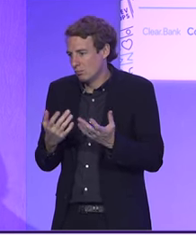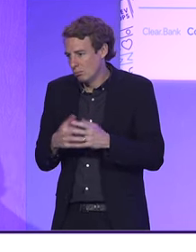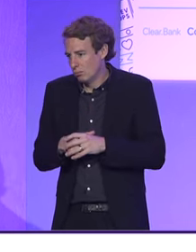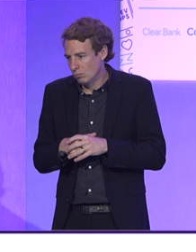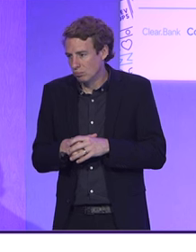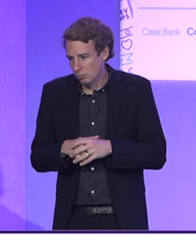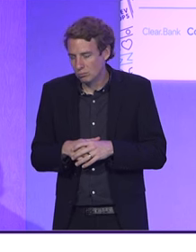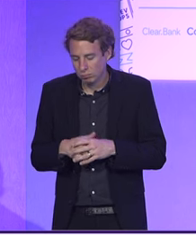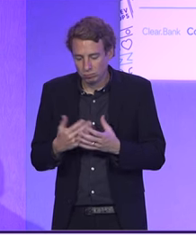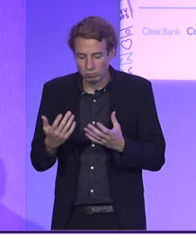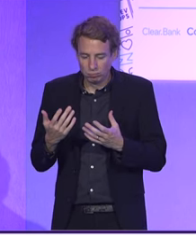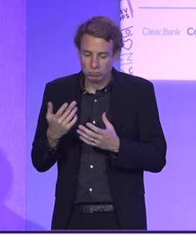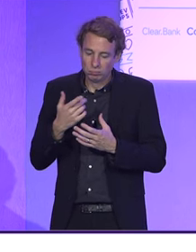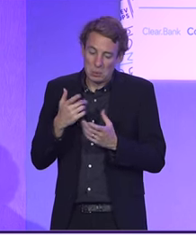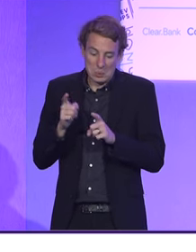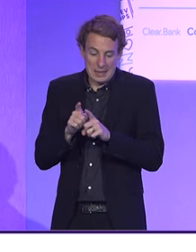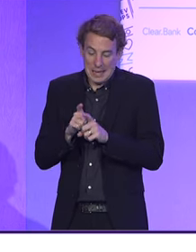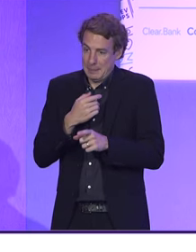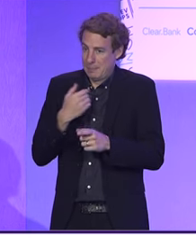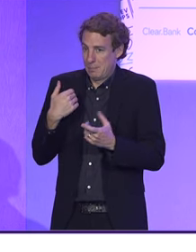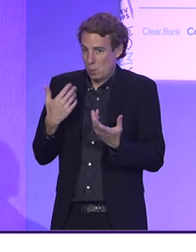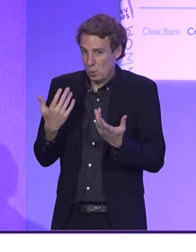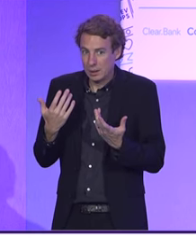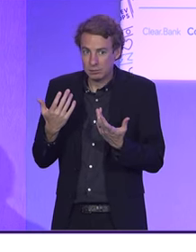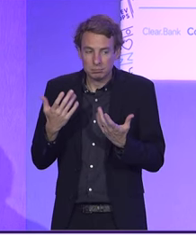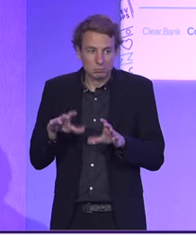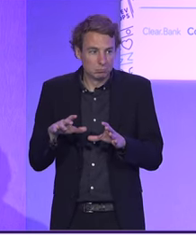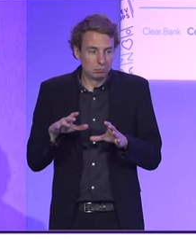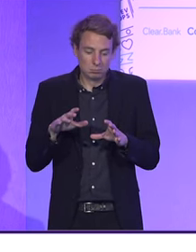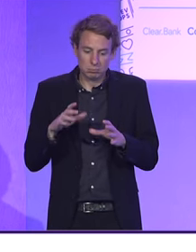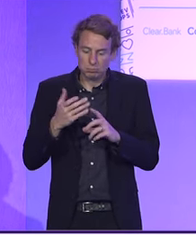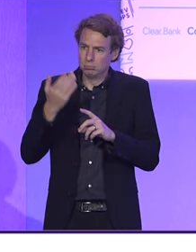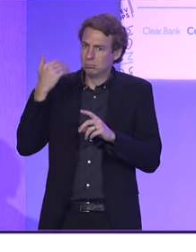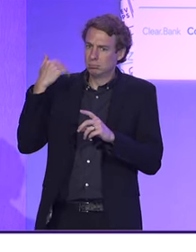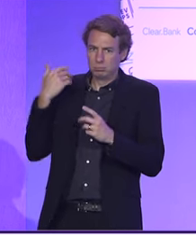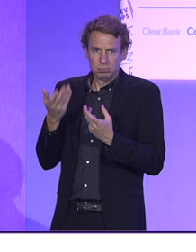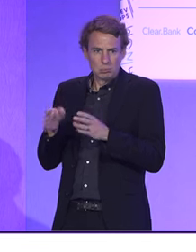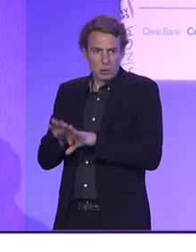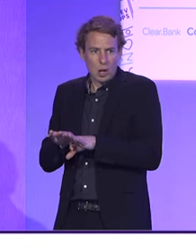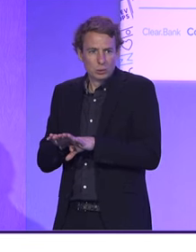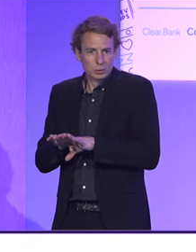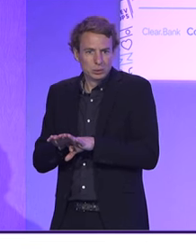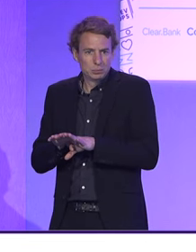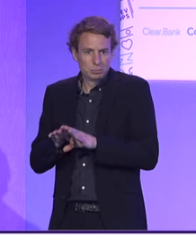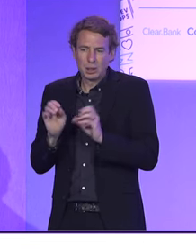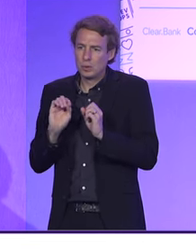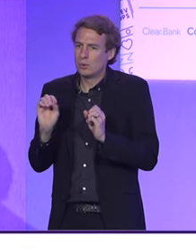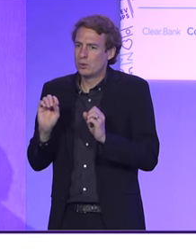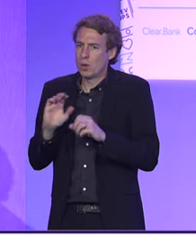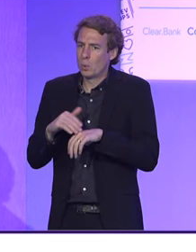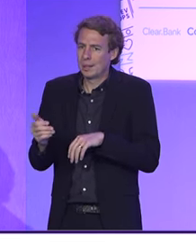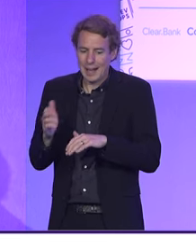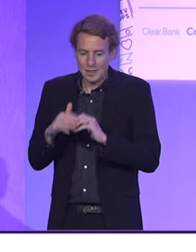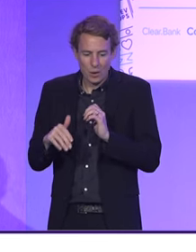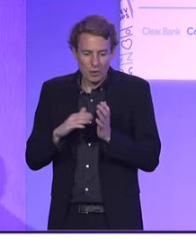using Mongo? It's like this meme. So they closed many time ago, but well, no one cares about Mongo. You